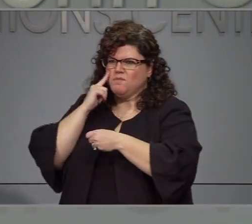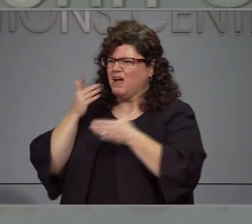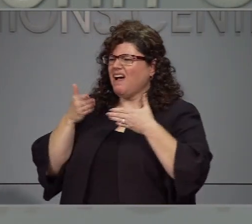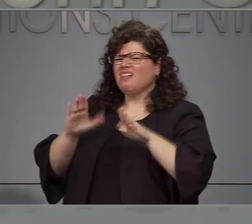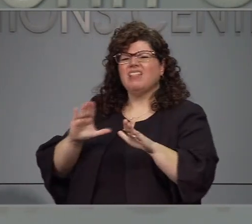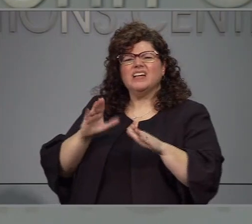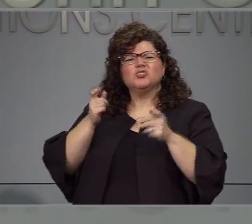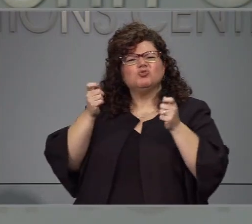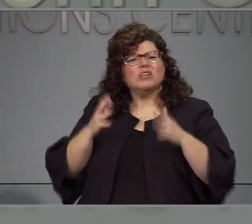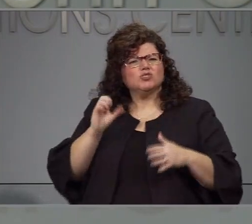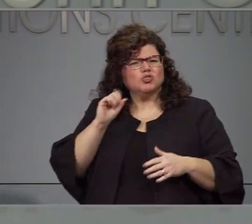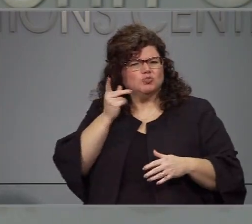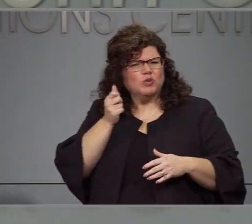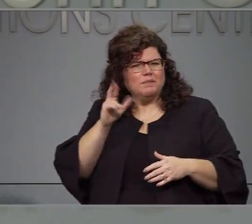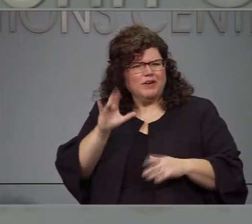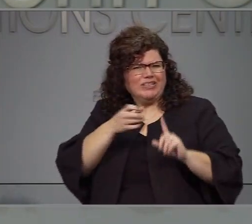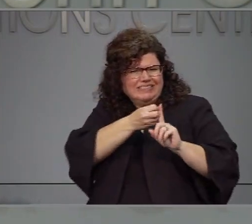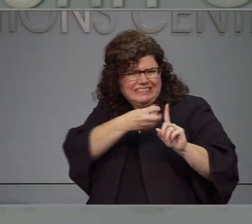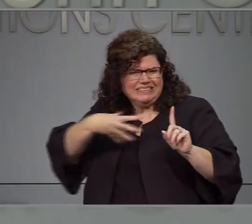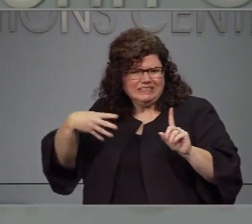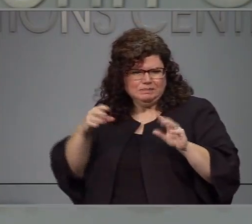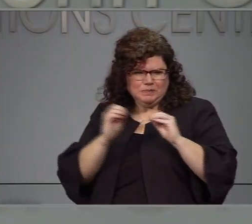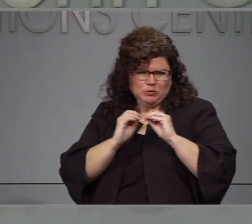Director Sprayberry tell us what he knows on that.